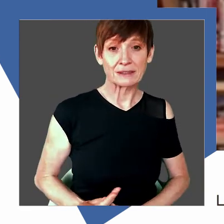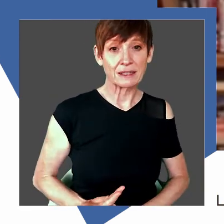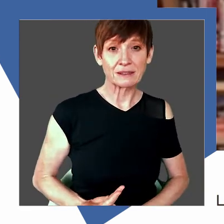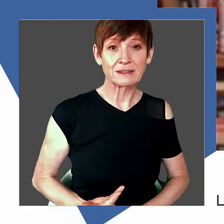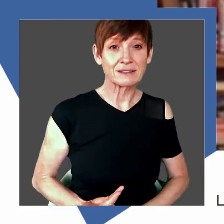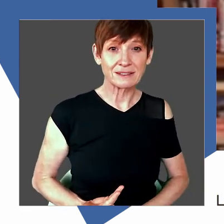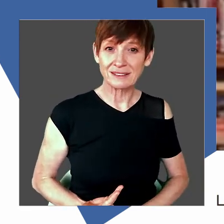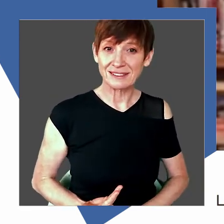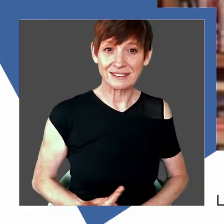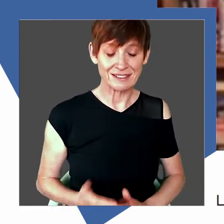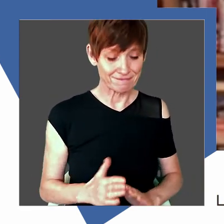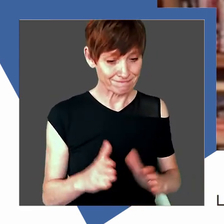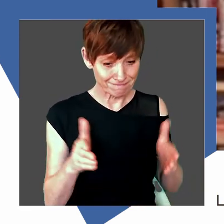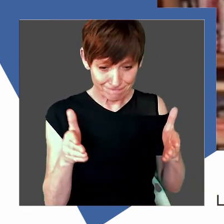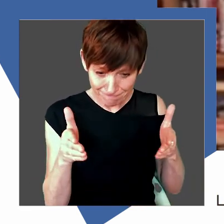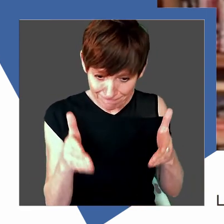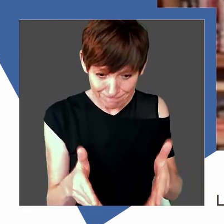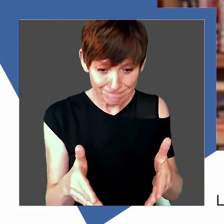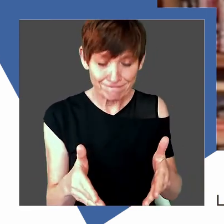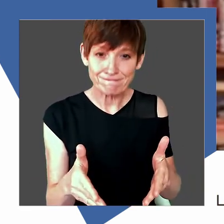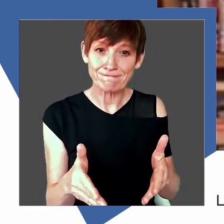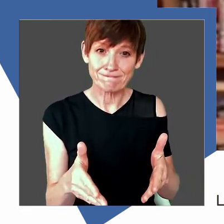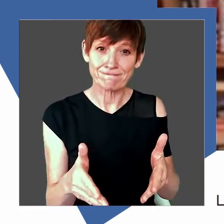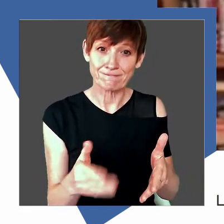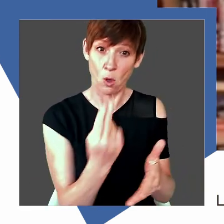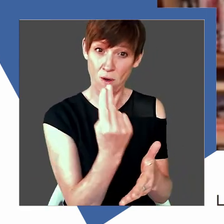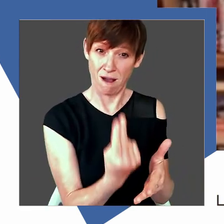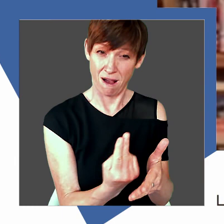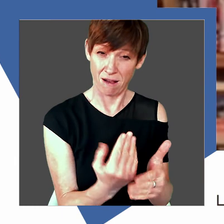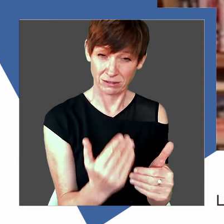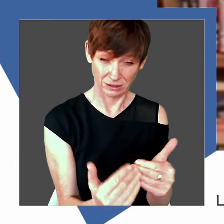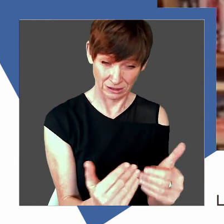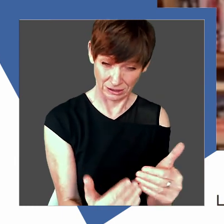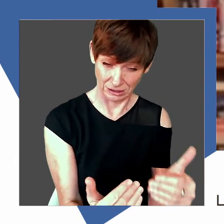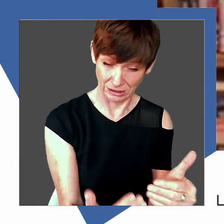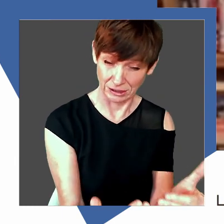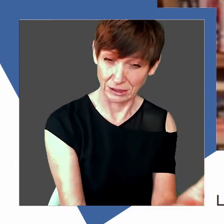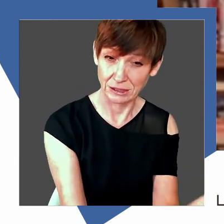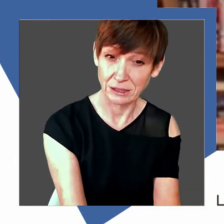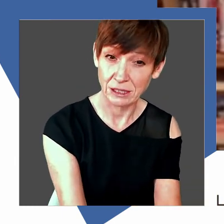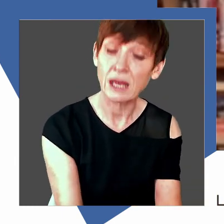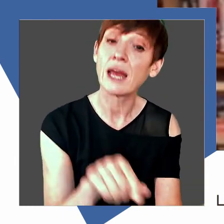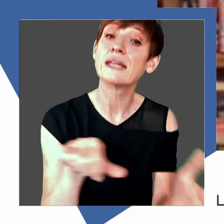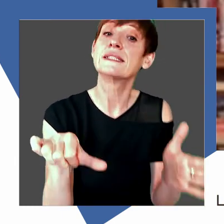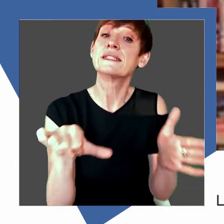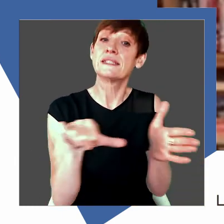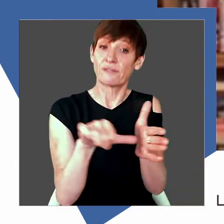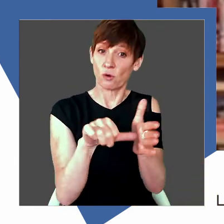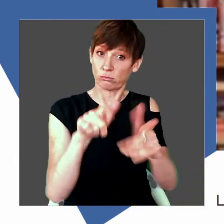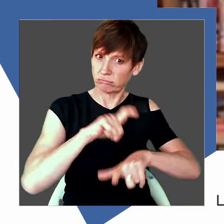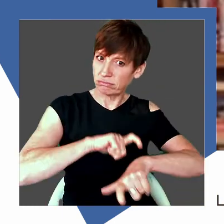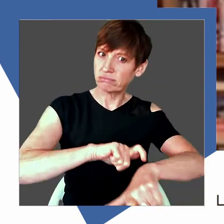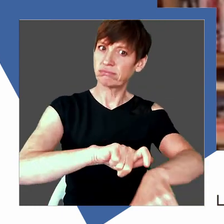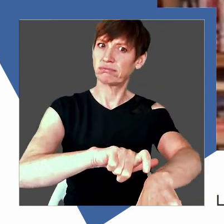commercial projects. I just do like artist driven work. That's very, very hard to create a sustainable business. And talking with